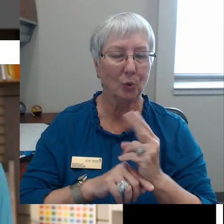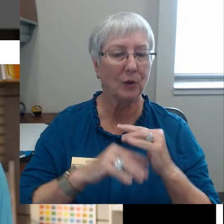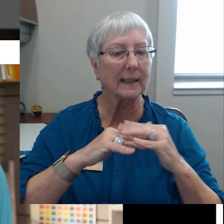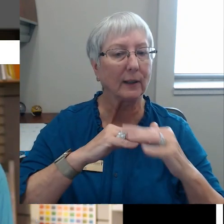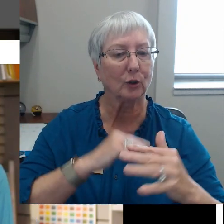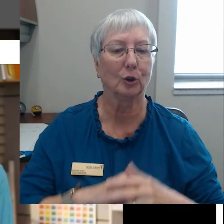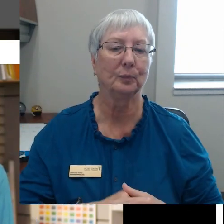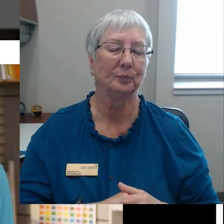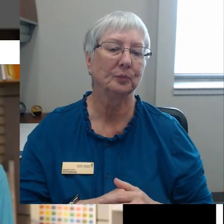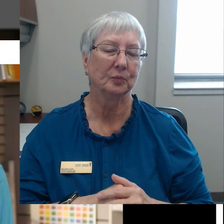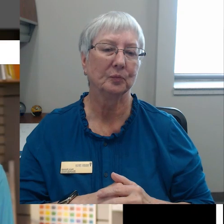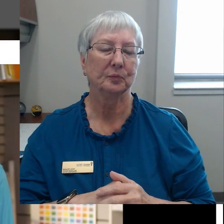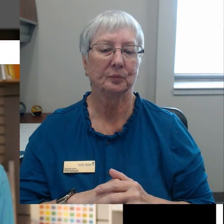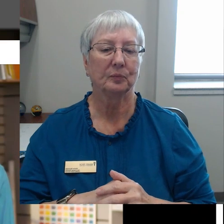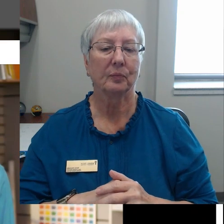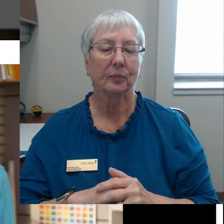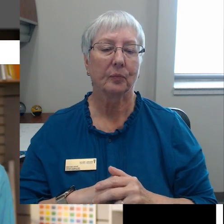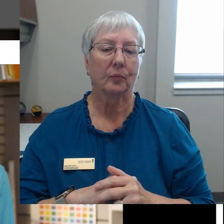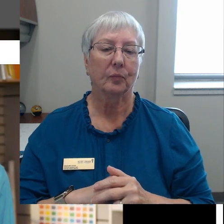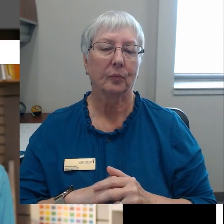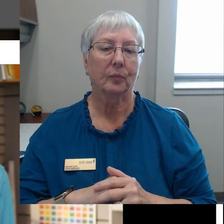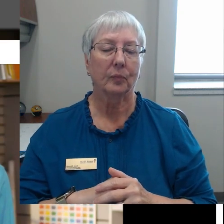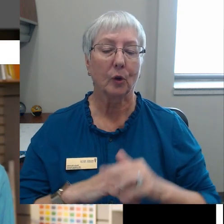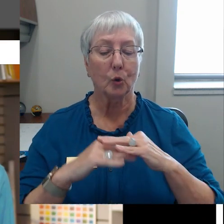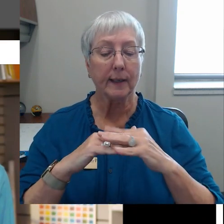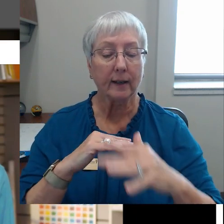texture and variation makes marks of color interesting.